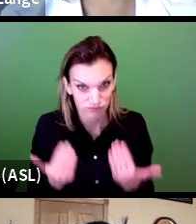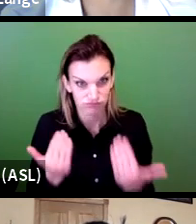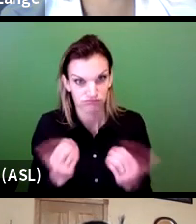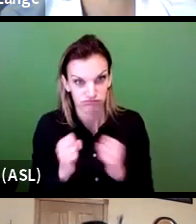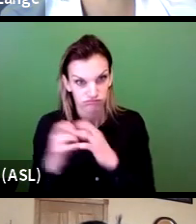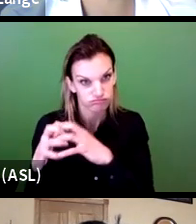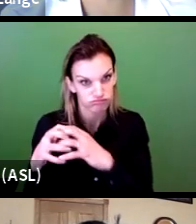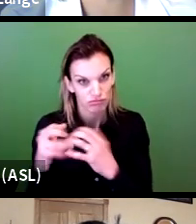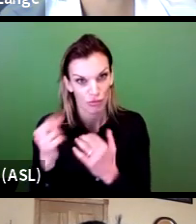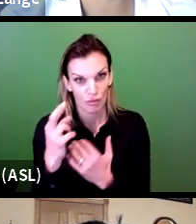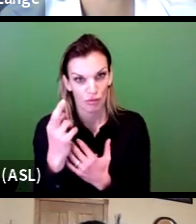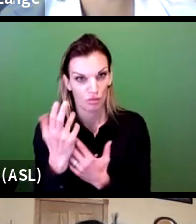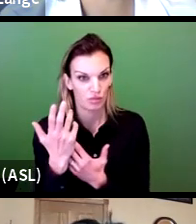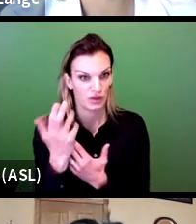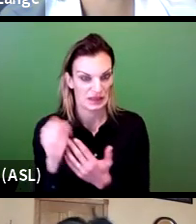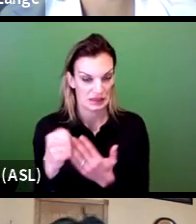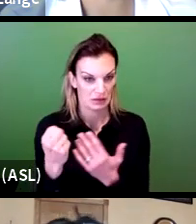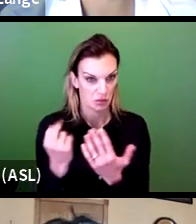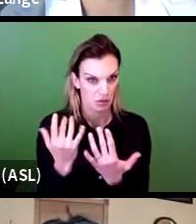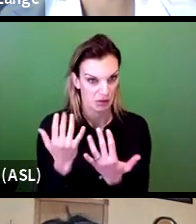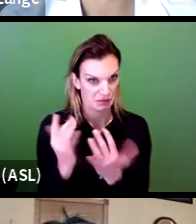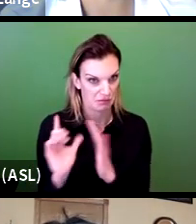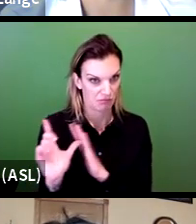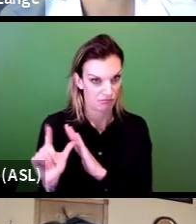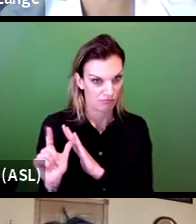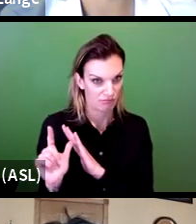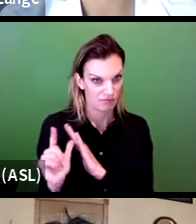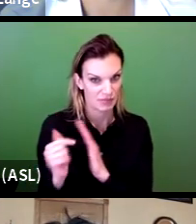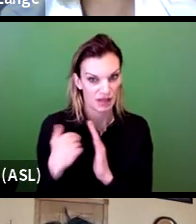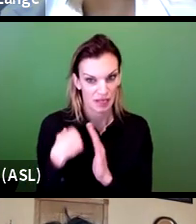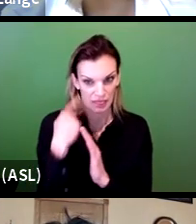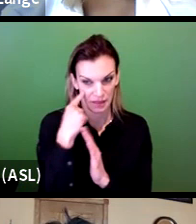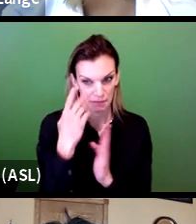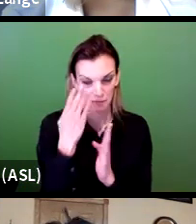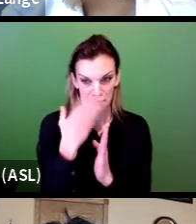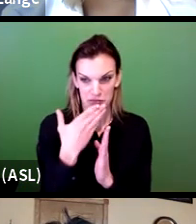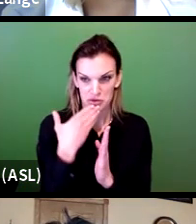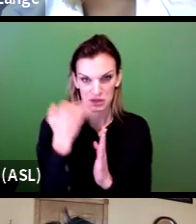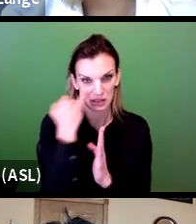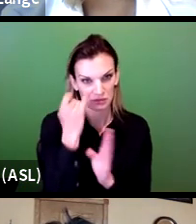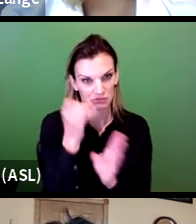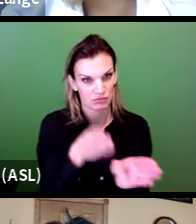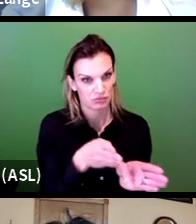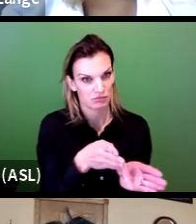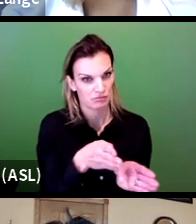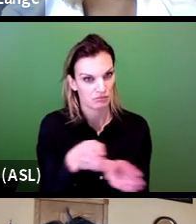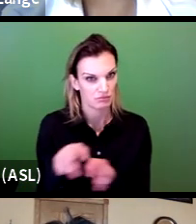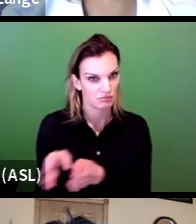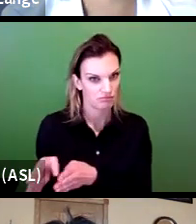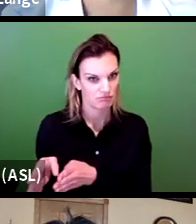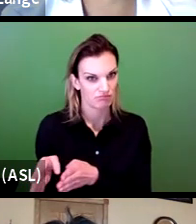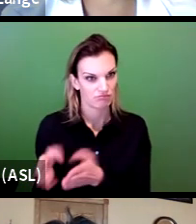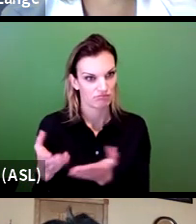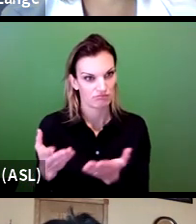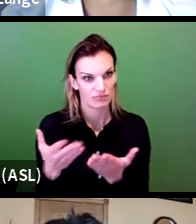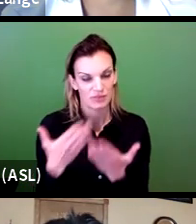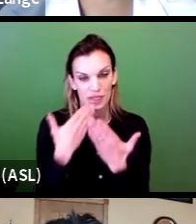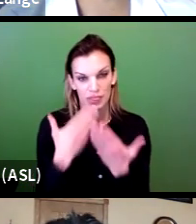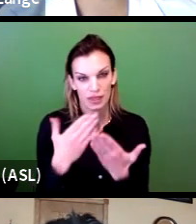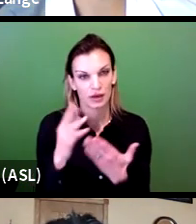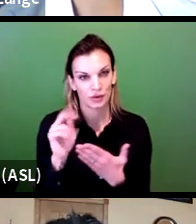now, I would like to move to the next item on the agenda, which is thank you